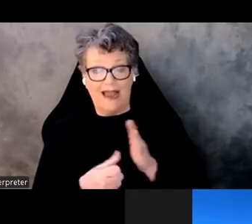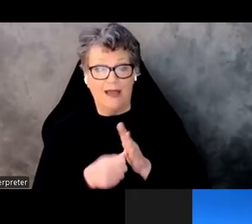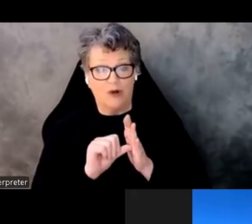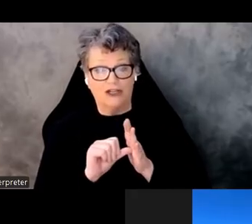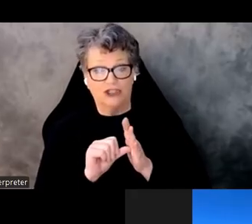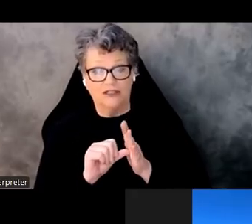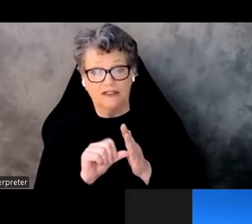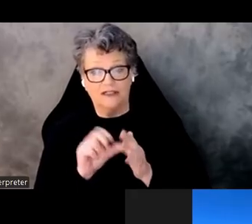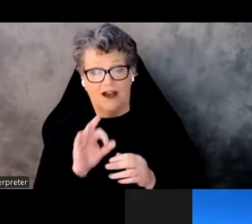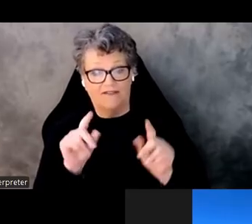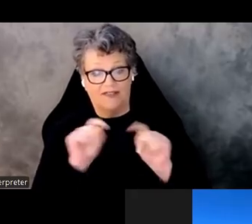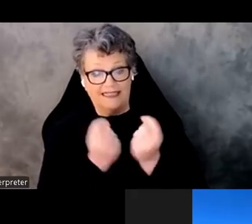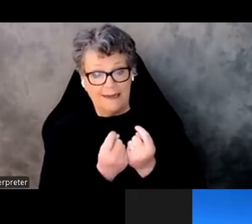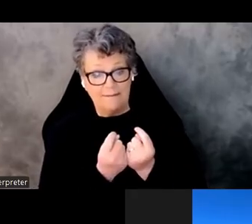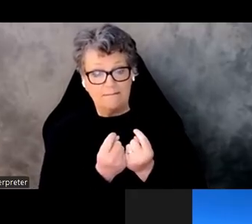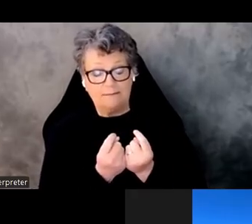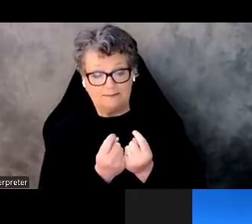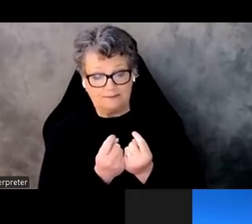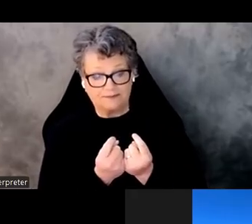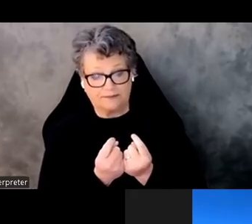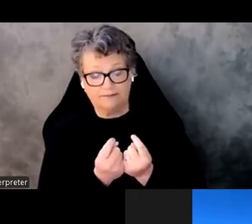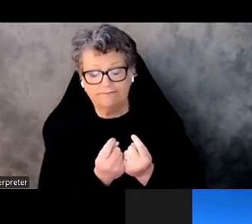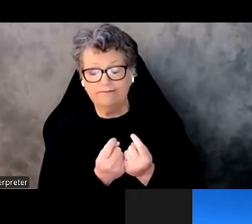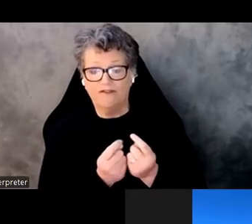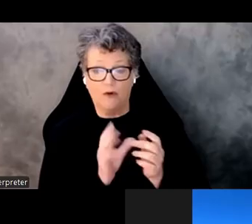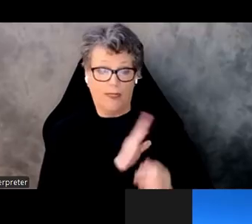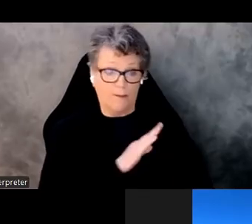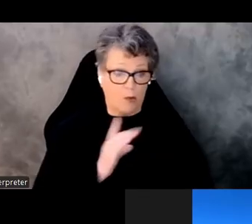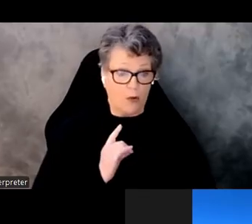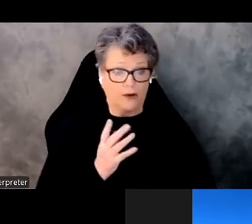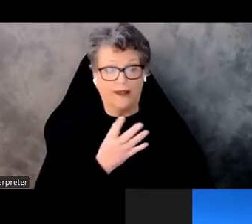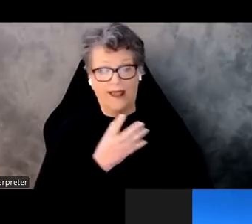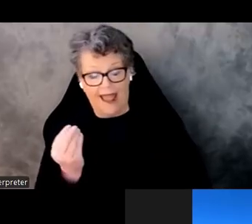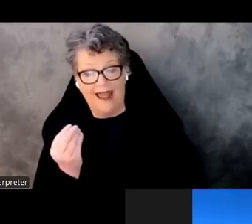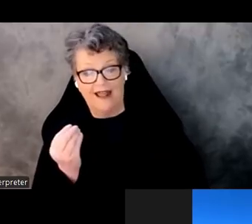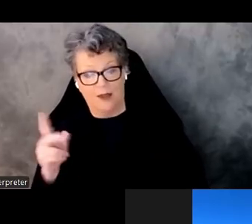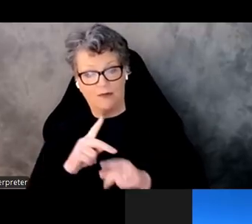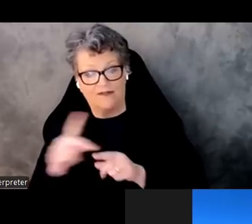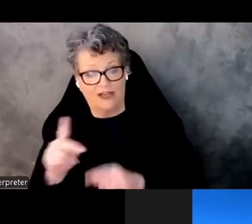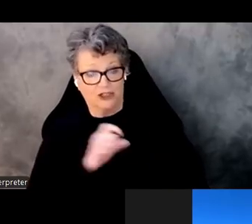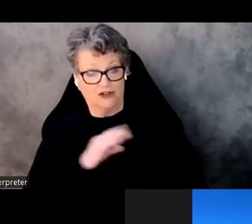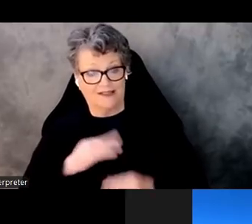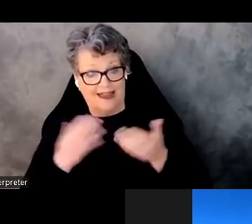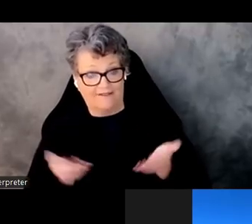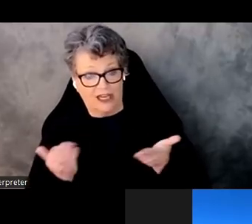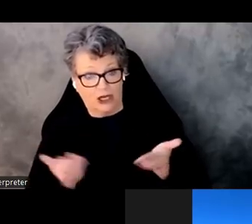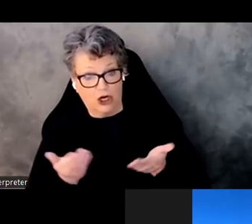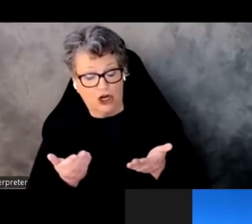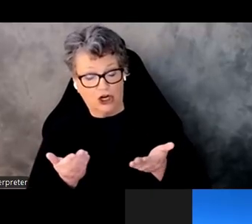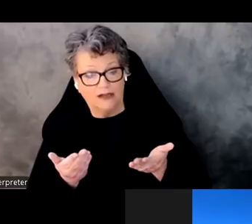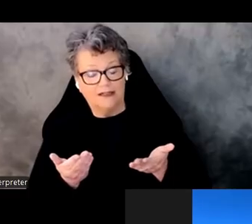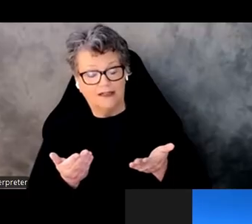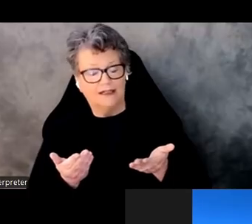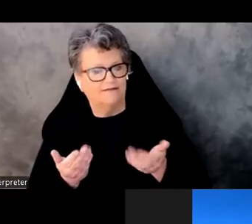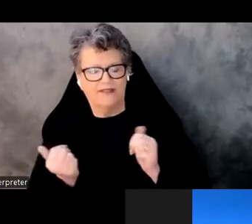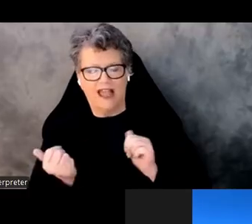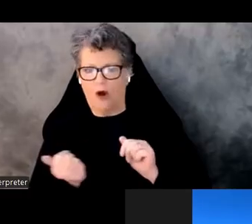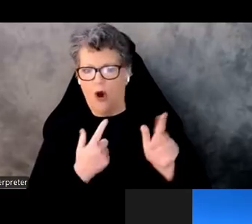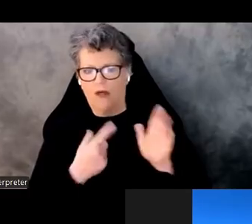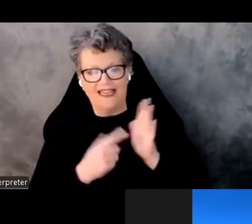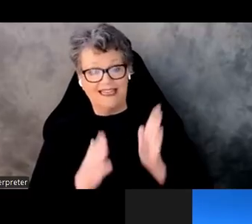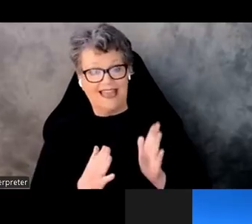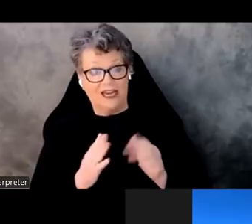the team, both in terms of the board and the professional staff here, has all of the indicators have been